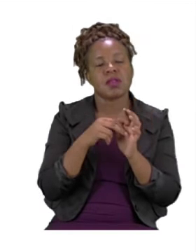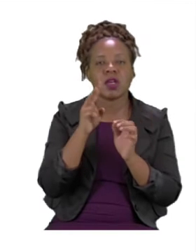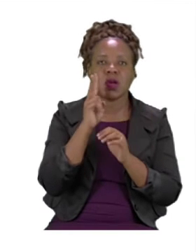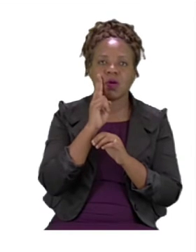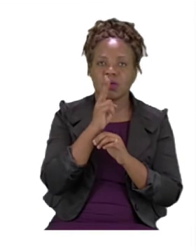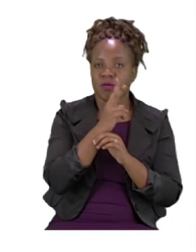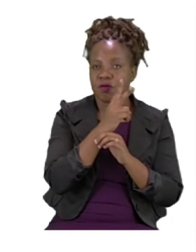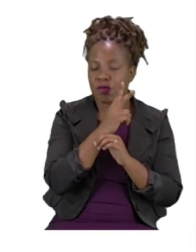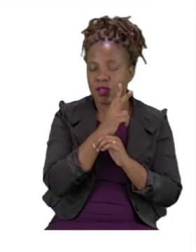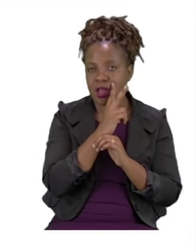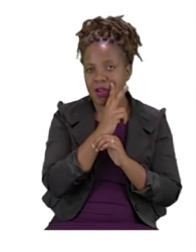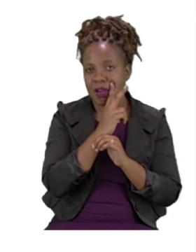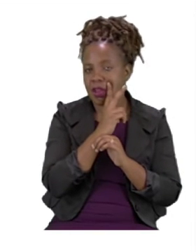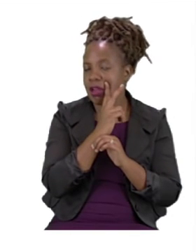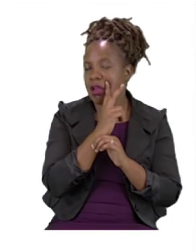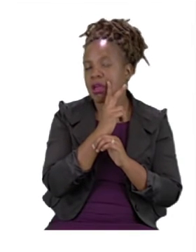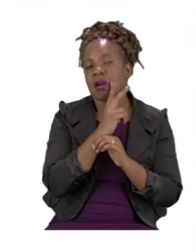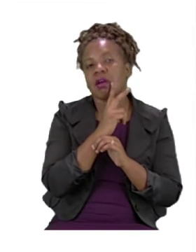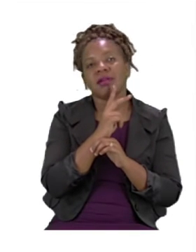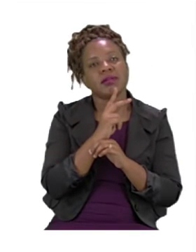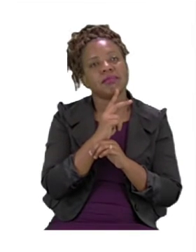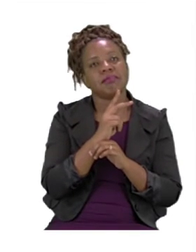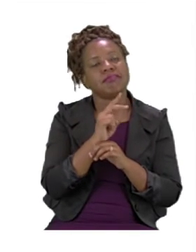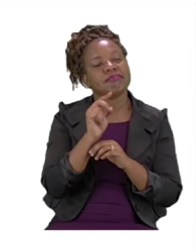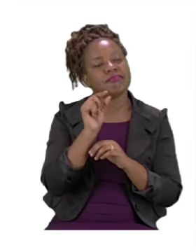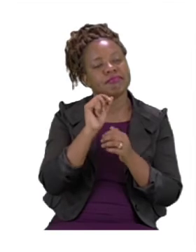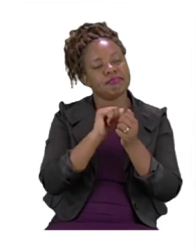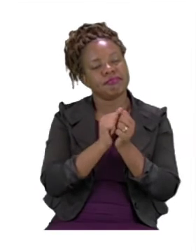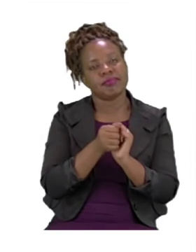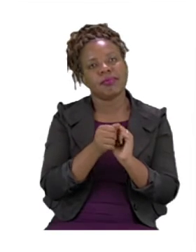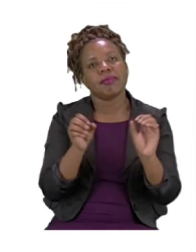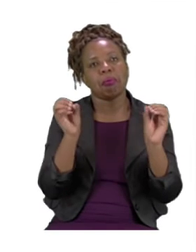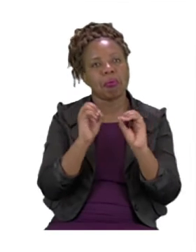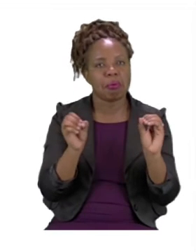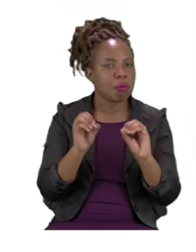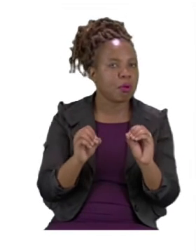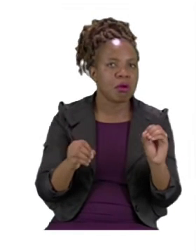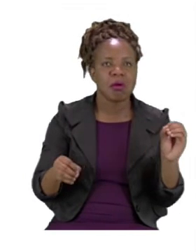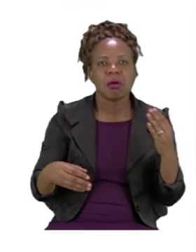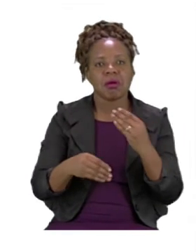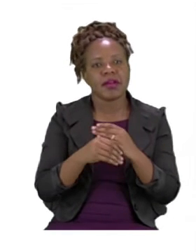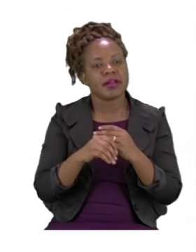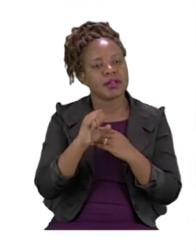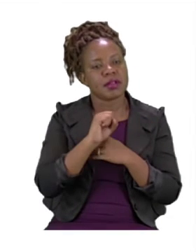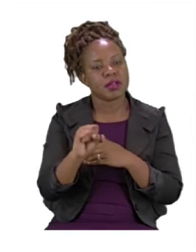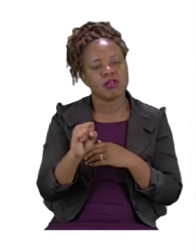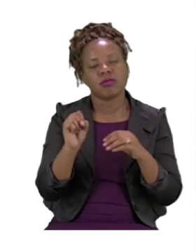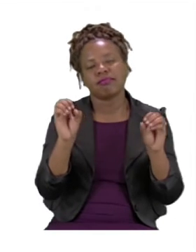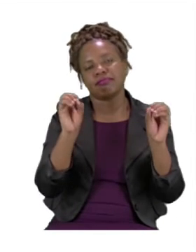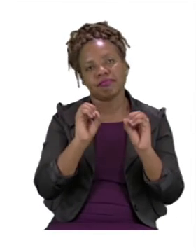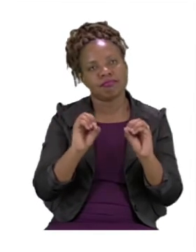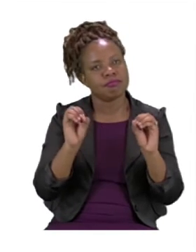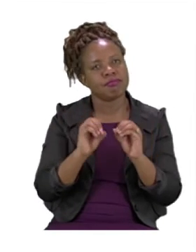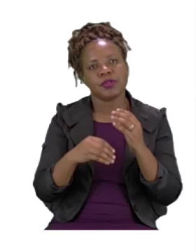first flower do not change. They don't have an S or an ES added to it. So that